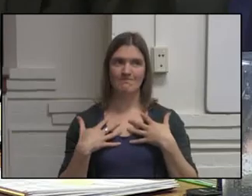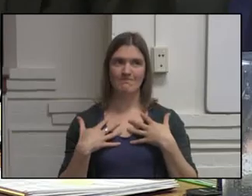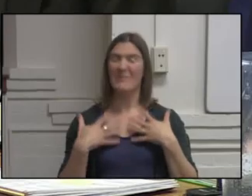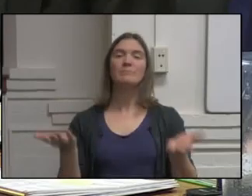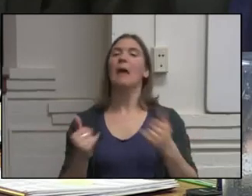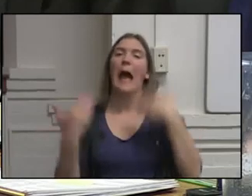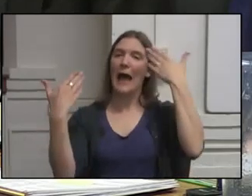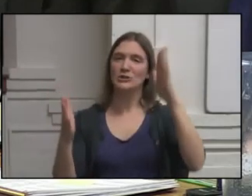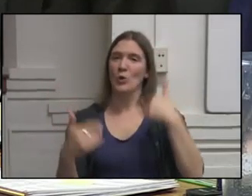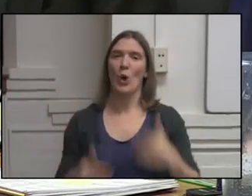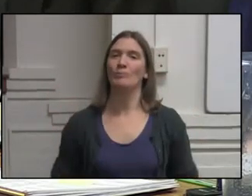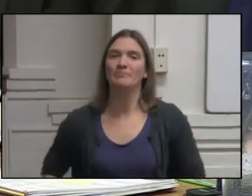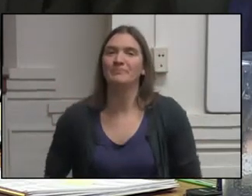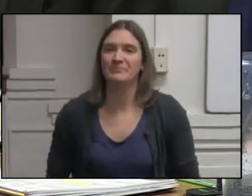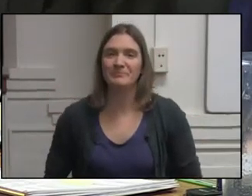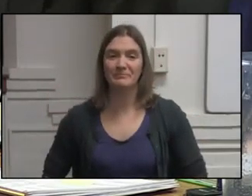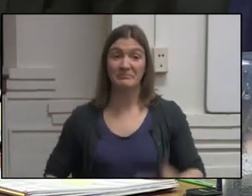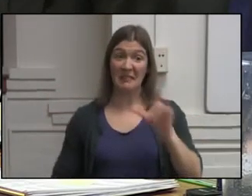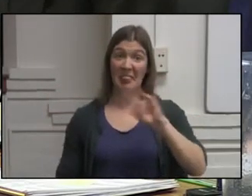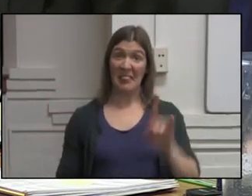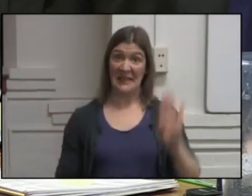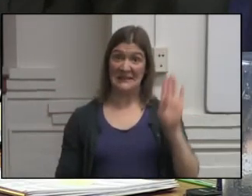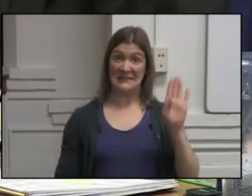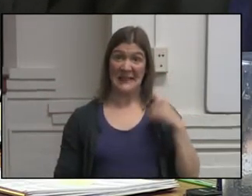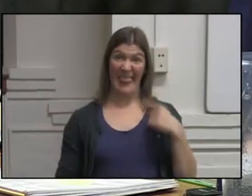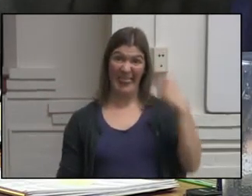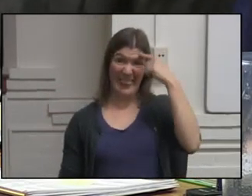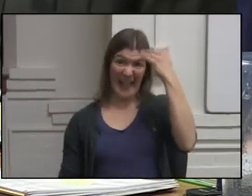I don't know the answer. I can take a stab at it.